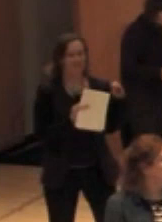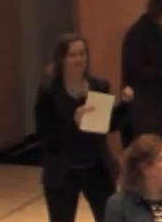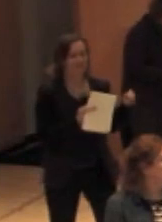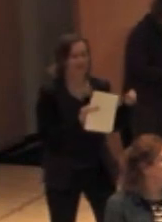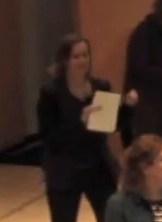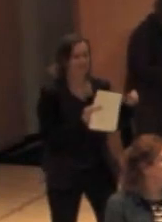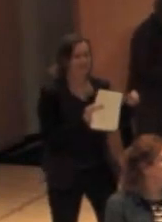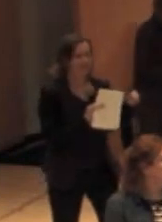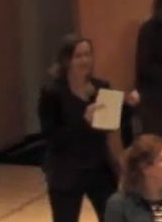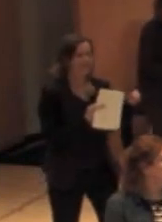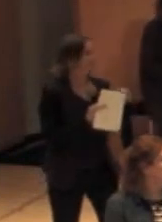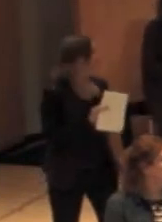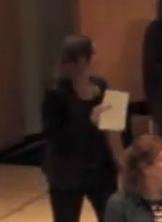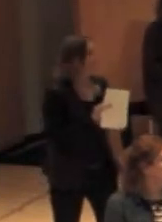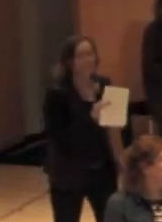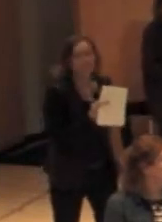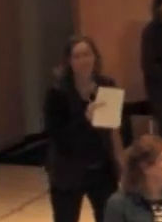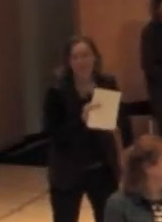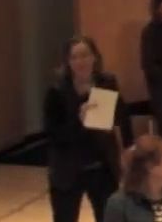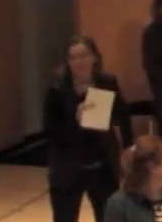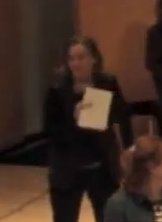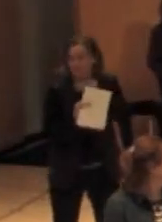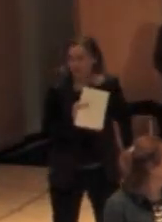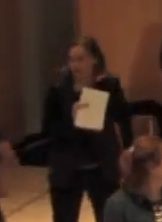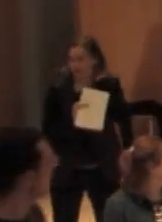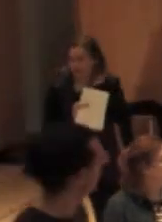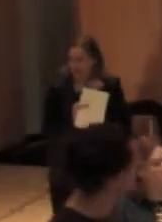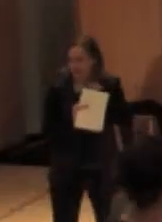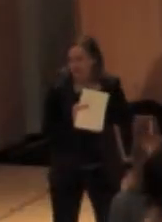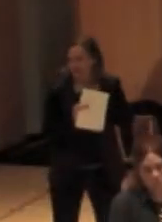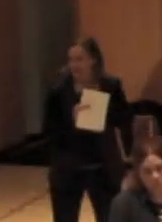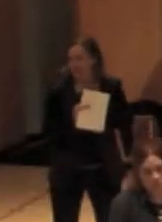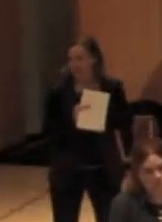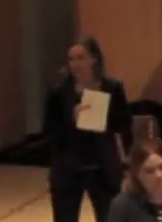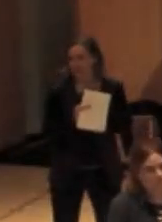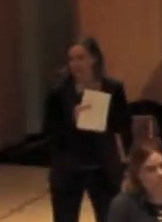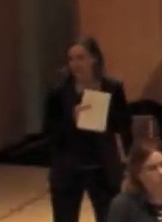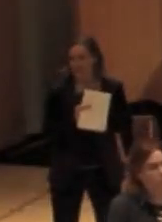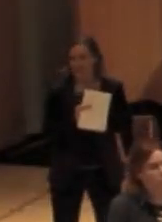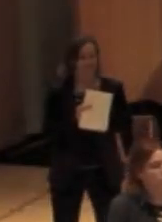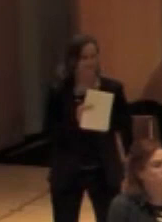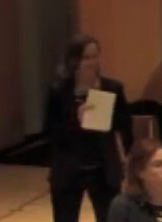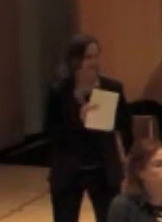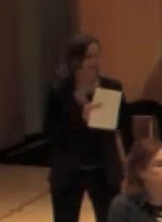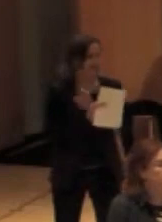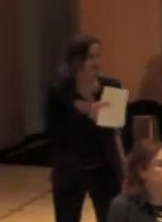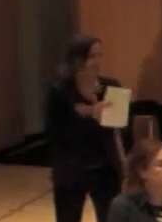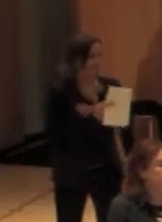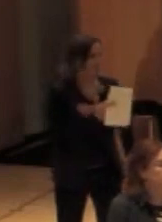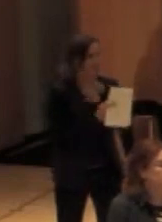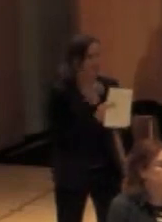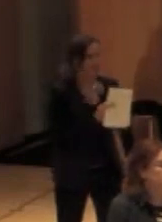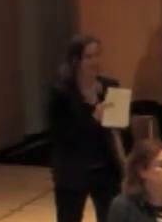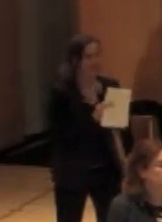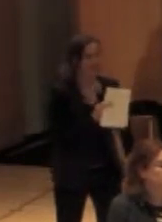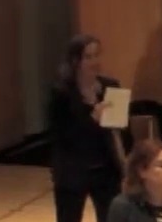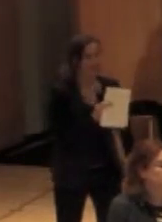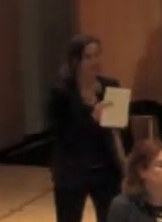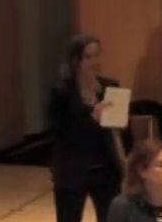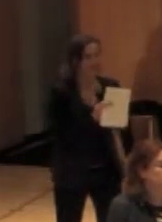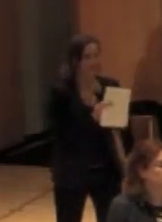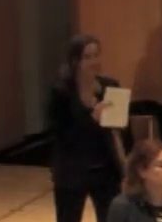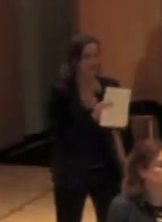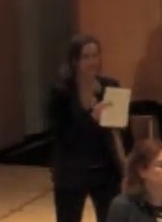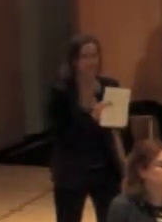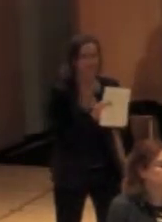reading to Katherine Kates who is who played the mother in the original production she is um she passed away a